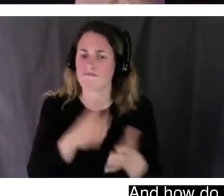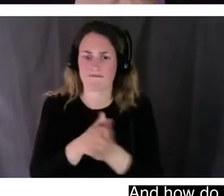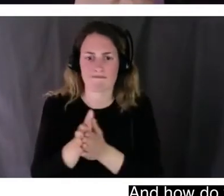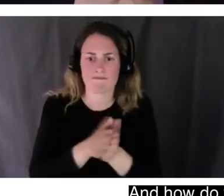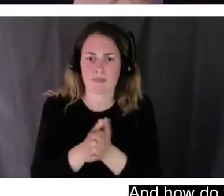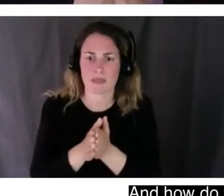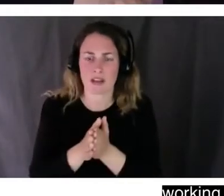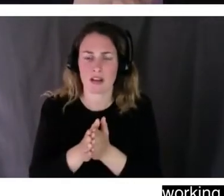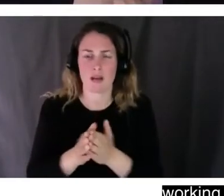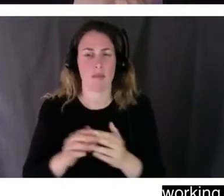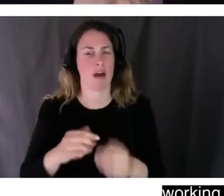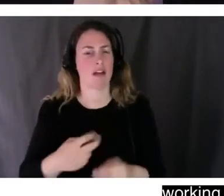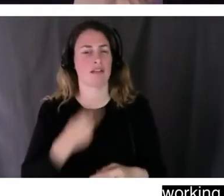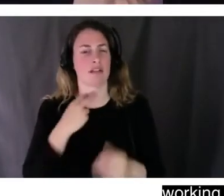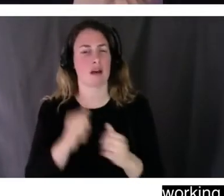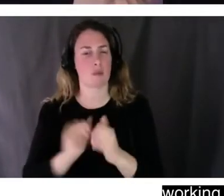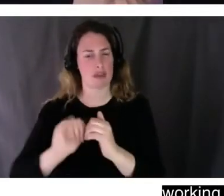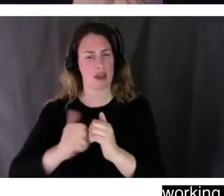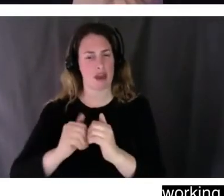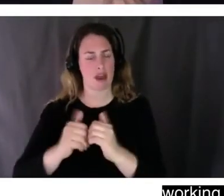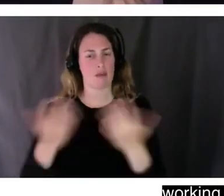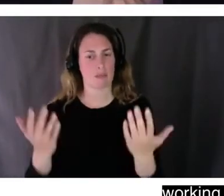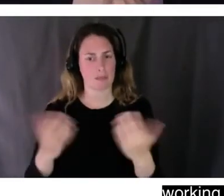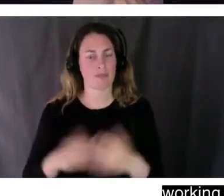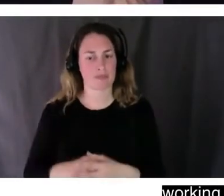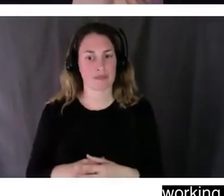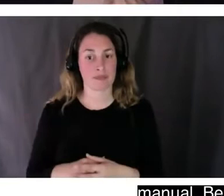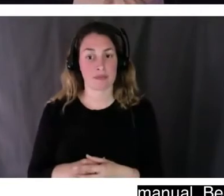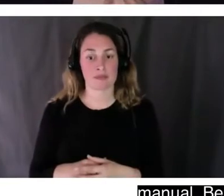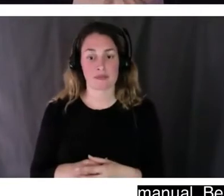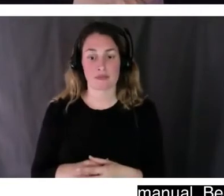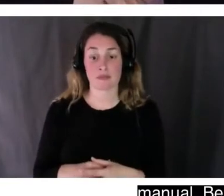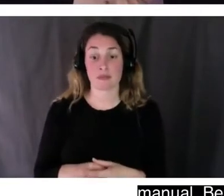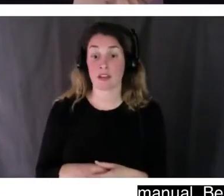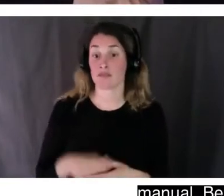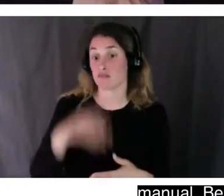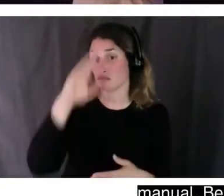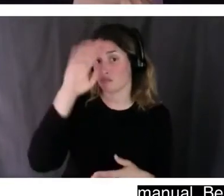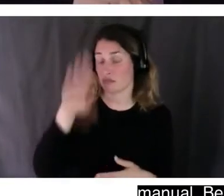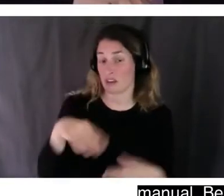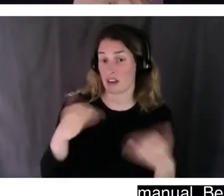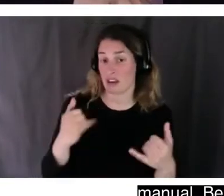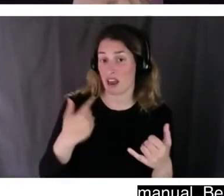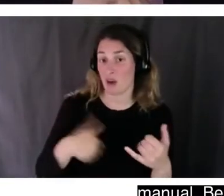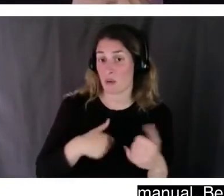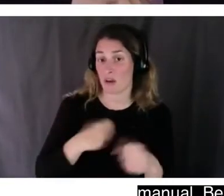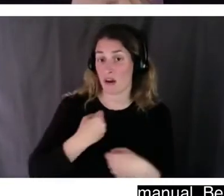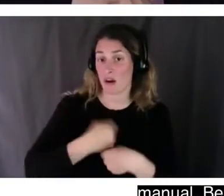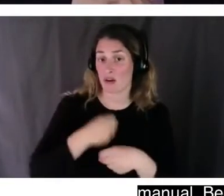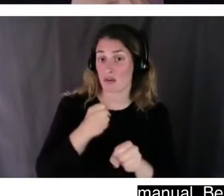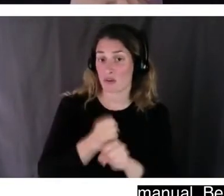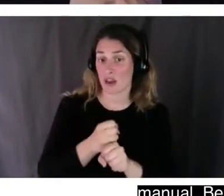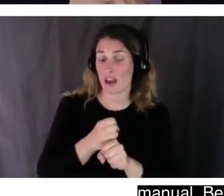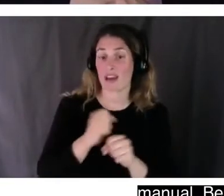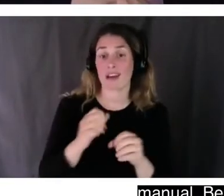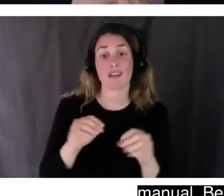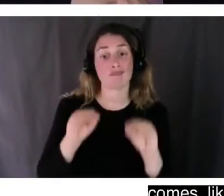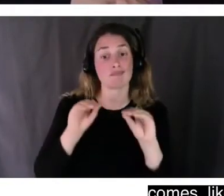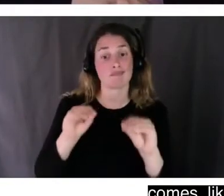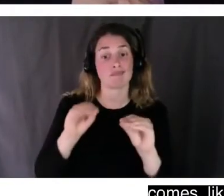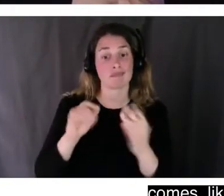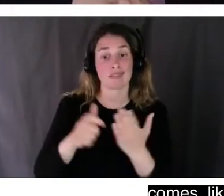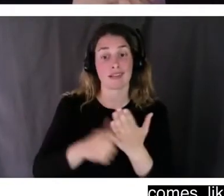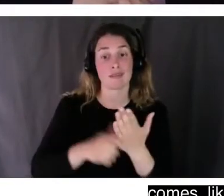In fact, we're working on, if I'll call it, an instructions manual, because often